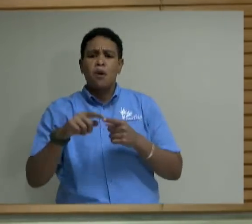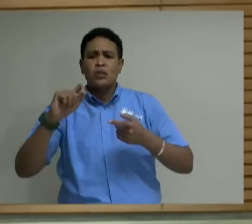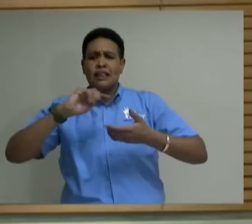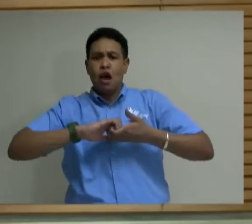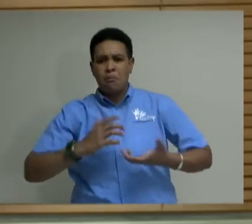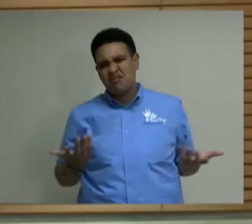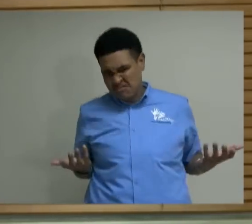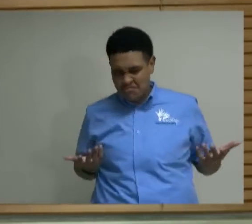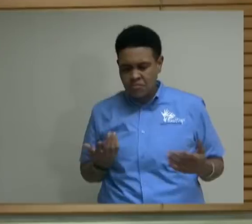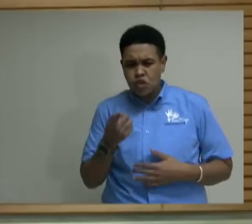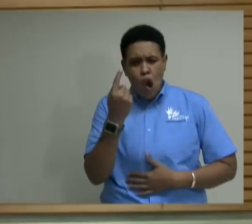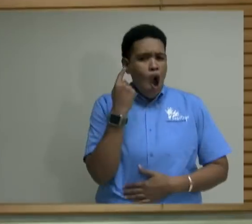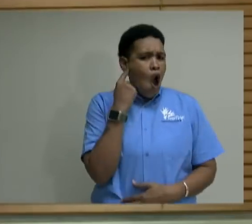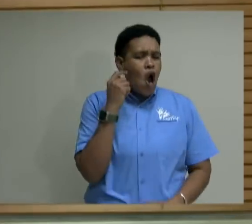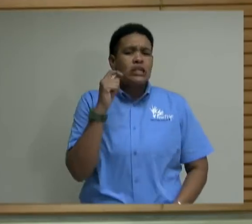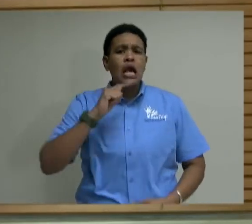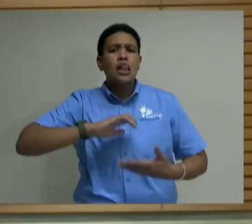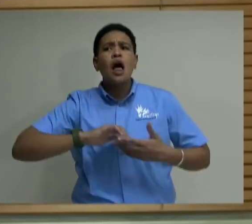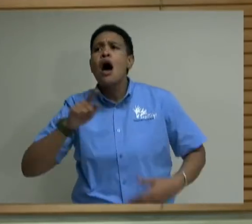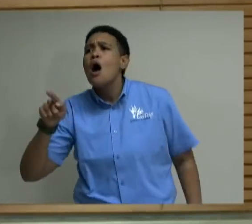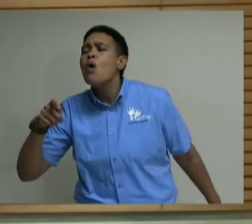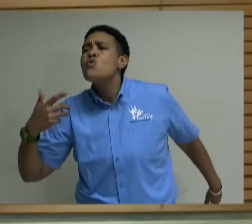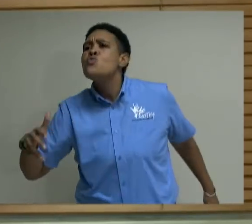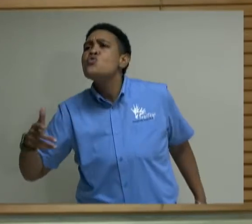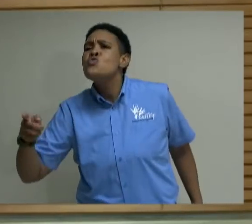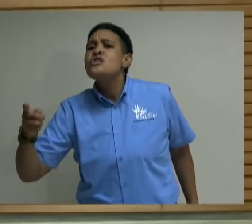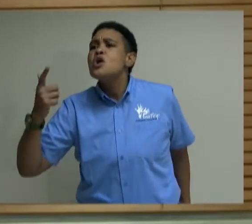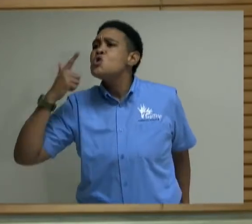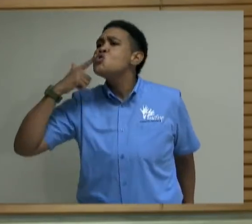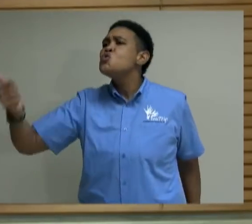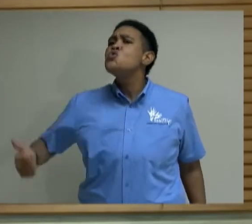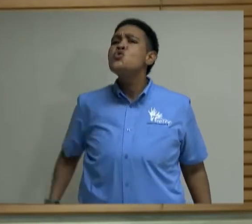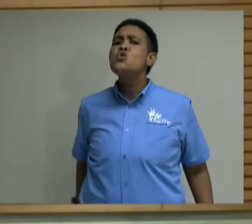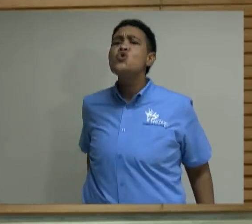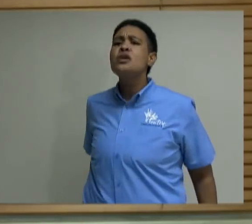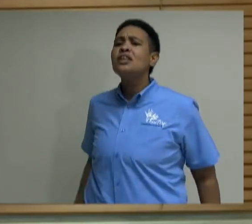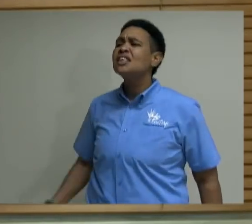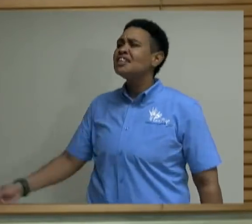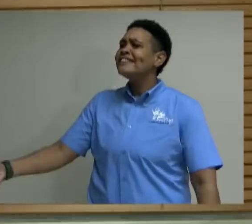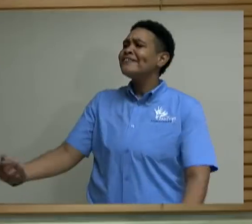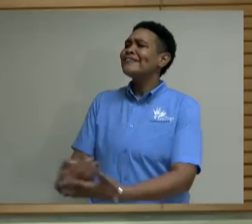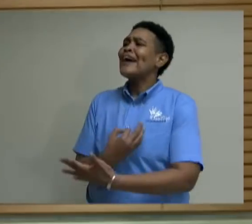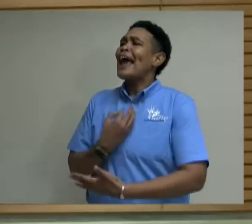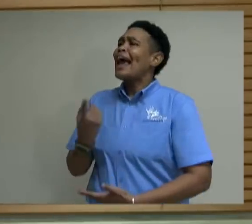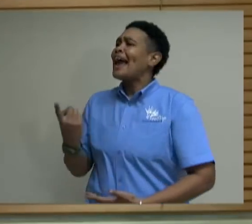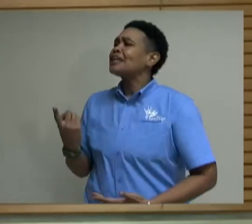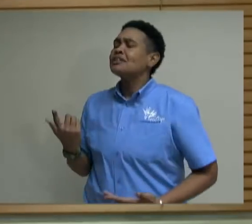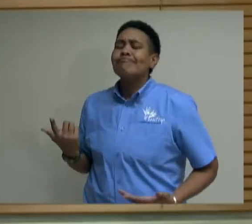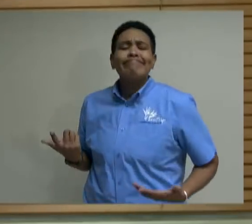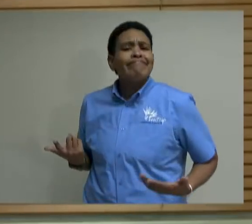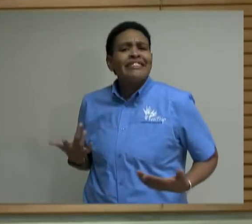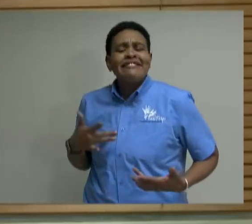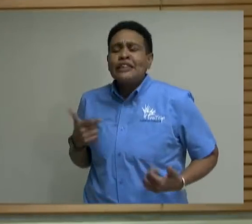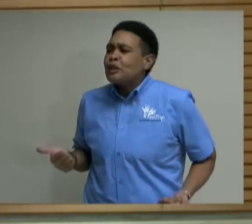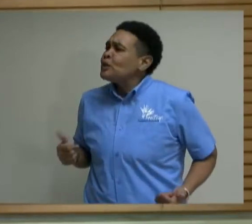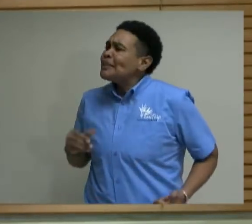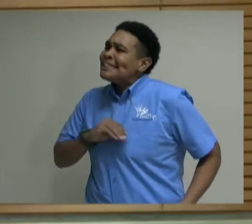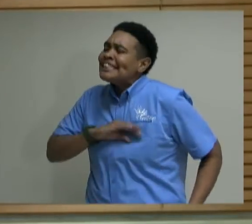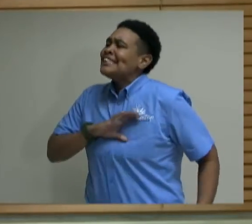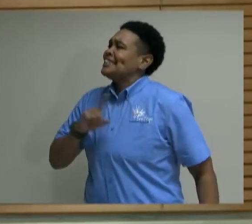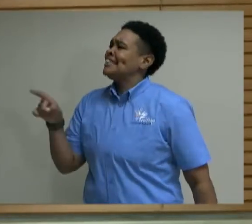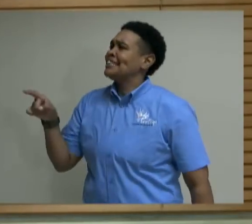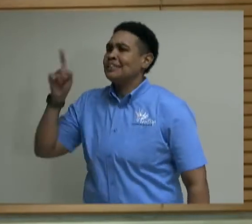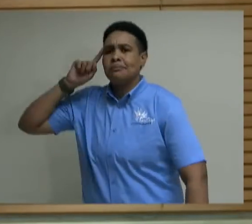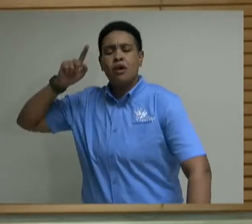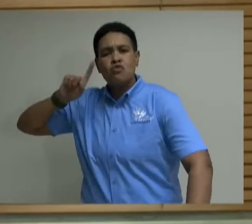have heard that St. Thomas does look pretty and is a breath of fresh air in terms of its response, according to